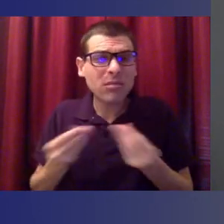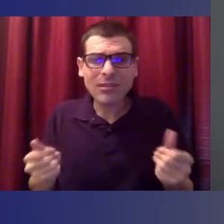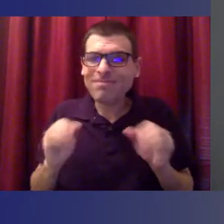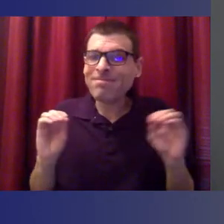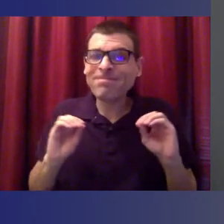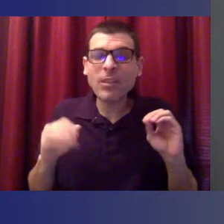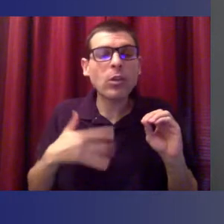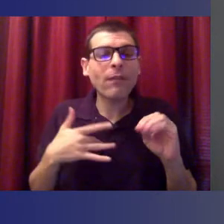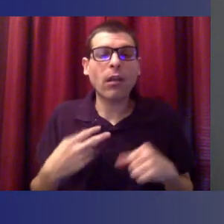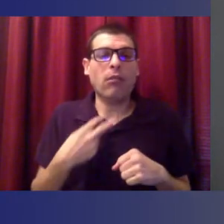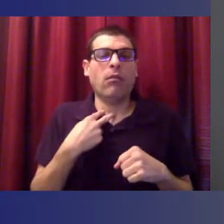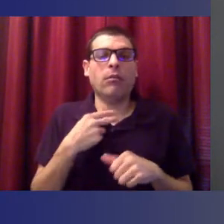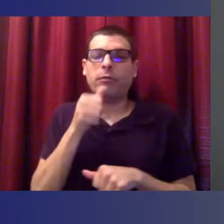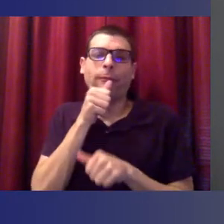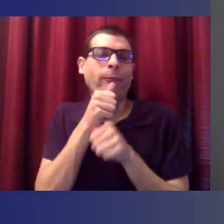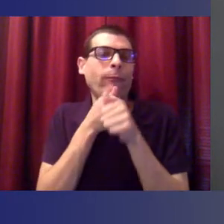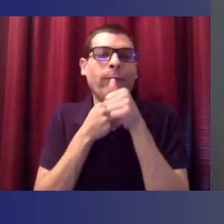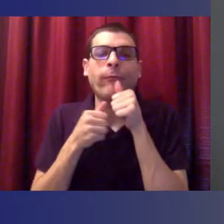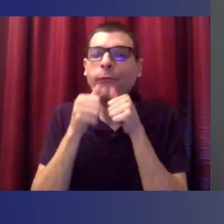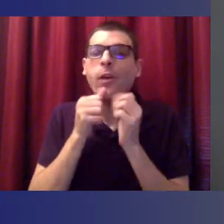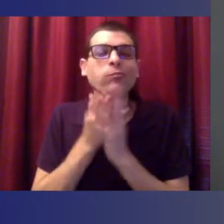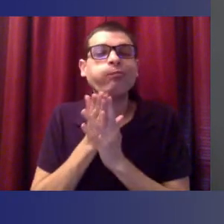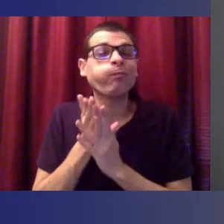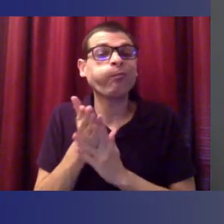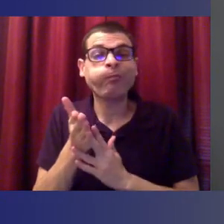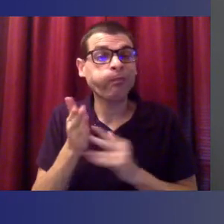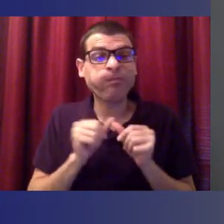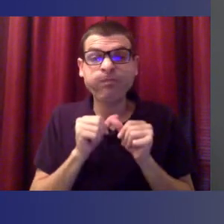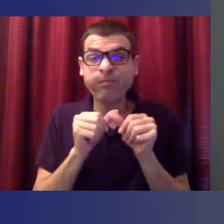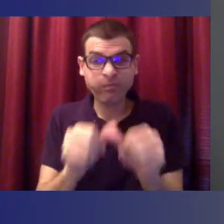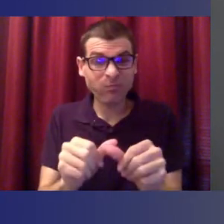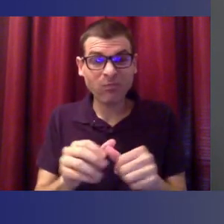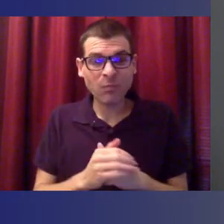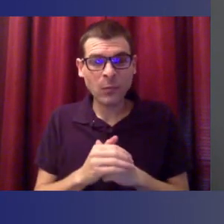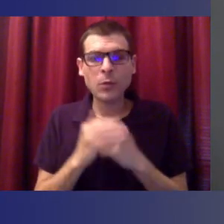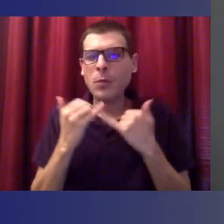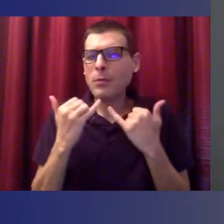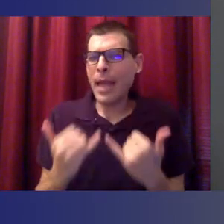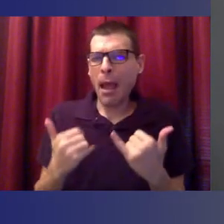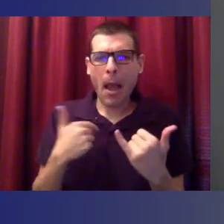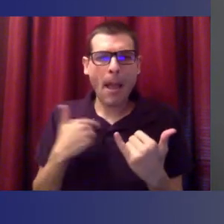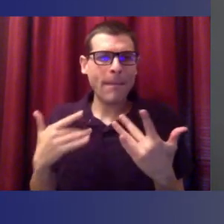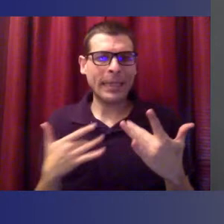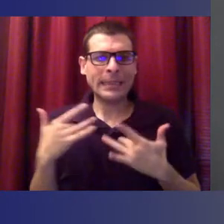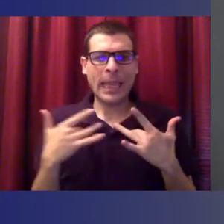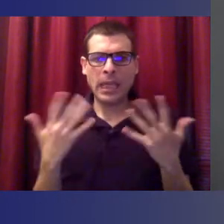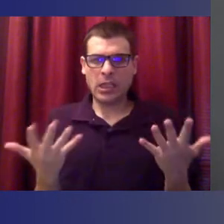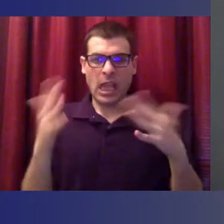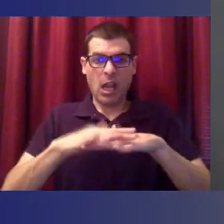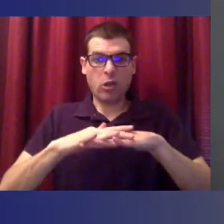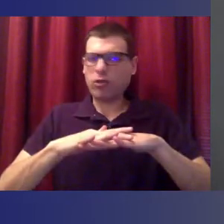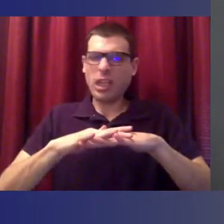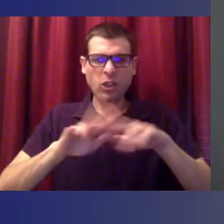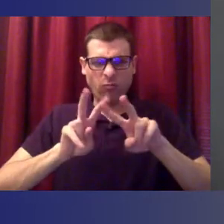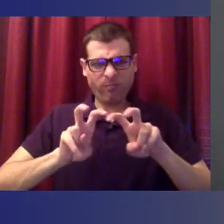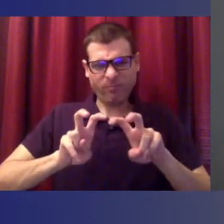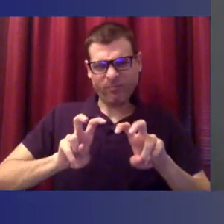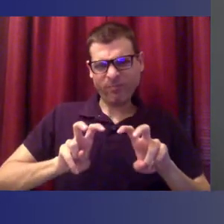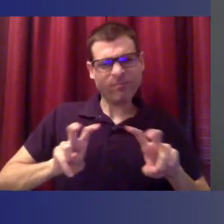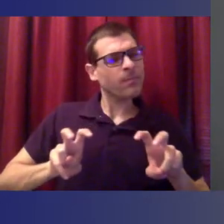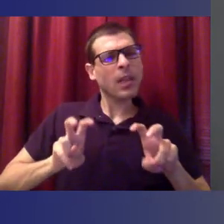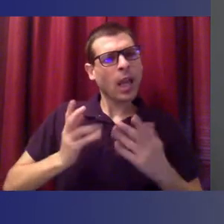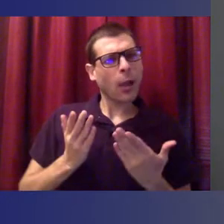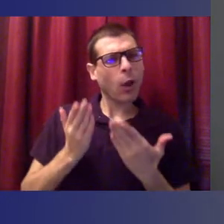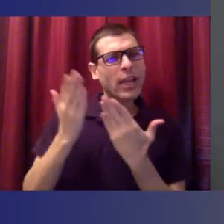as a result. This year, I'm excited to advance this intersectional work and carry forward key recommendations from